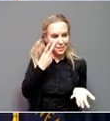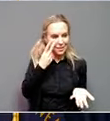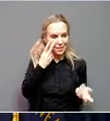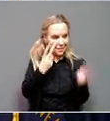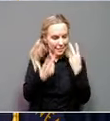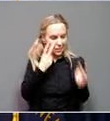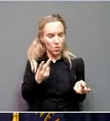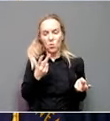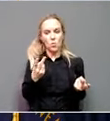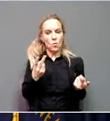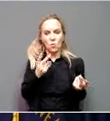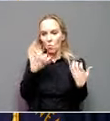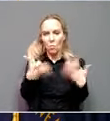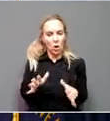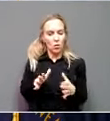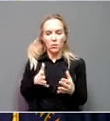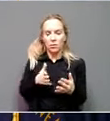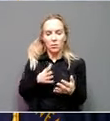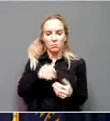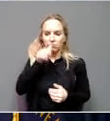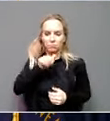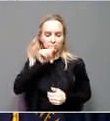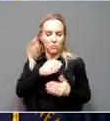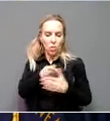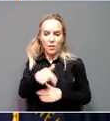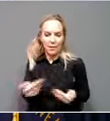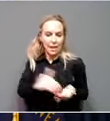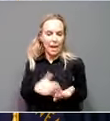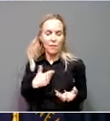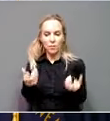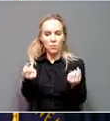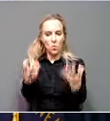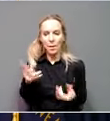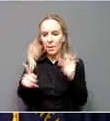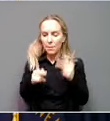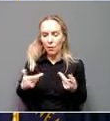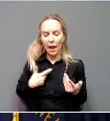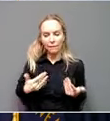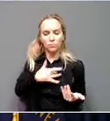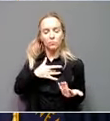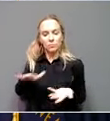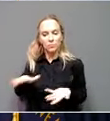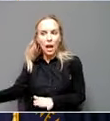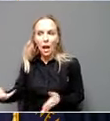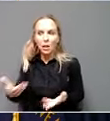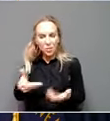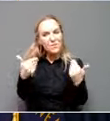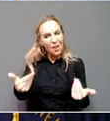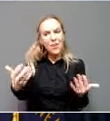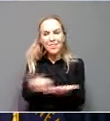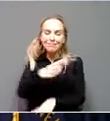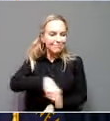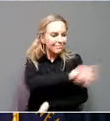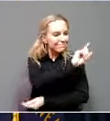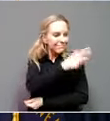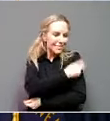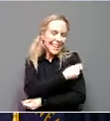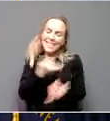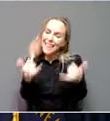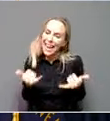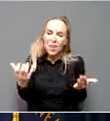I don't want to go through this again, and I've lost too many people, you can go get vaccinated right now. And if everybody would go get vaccinated right